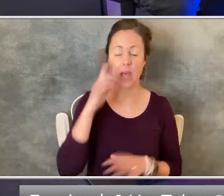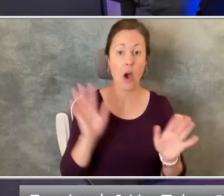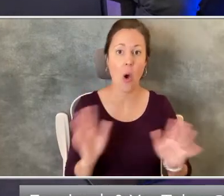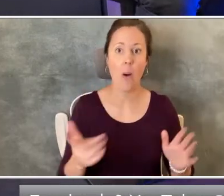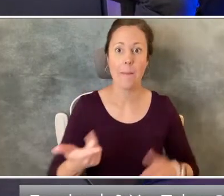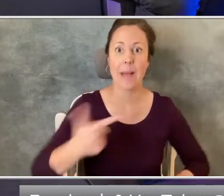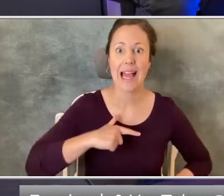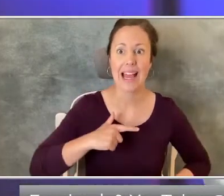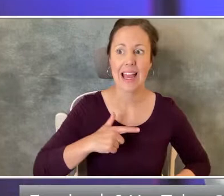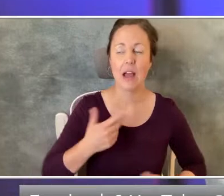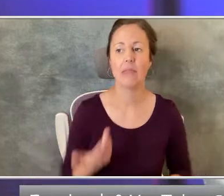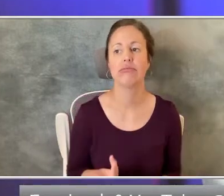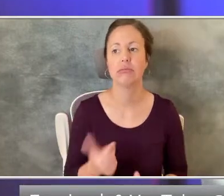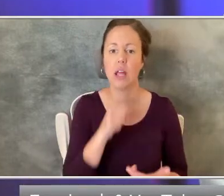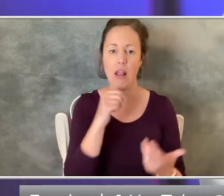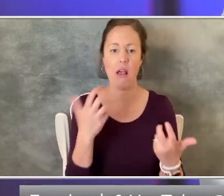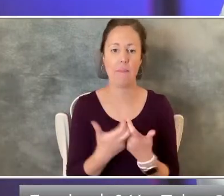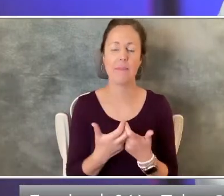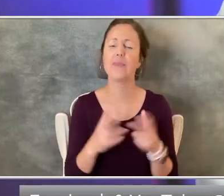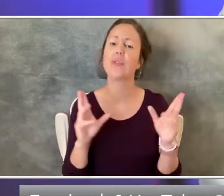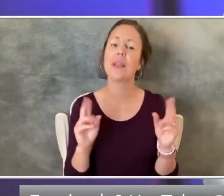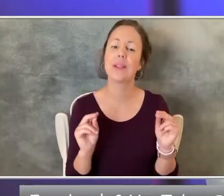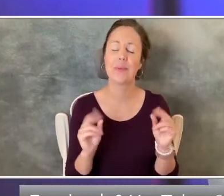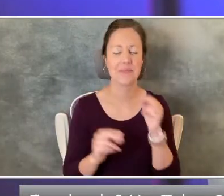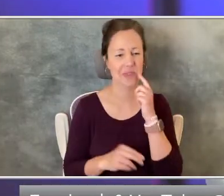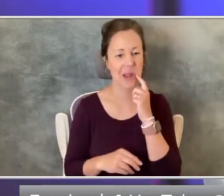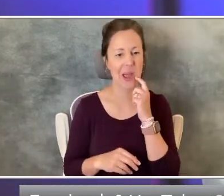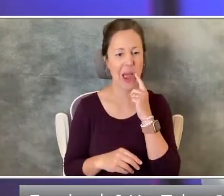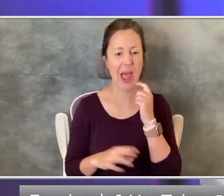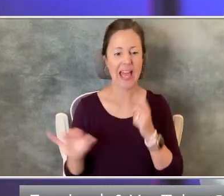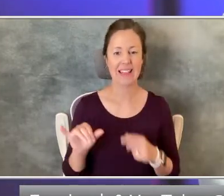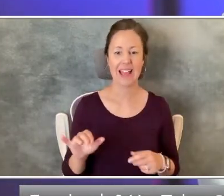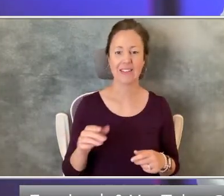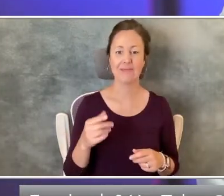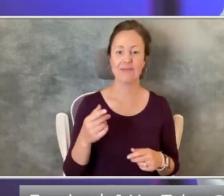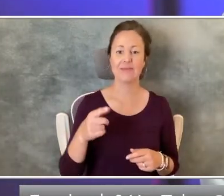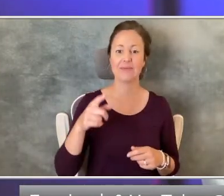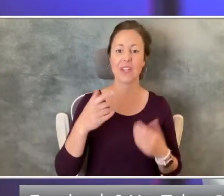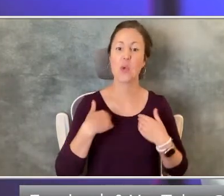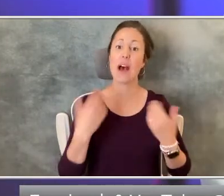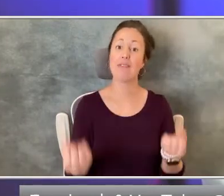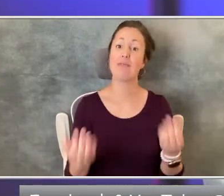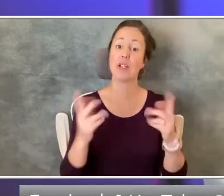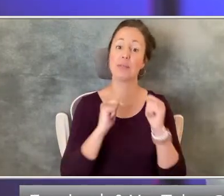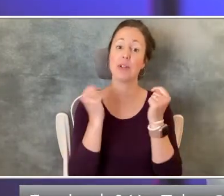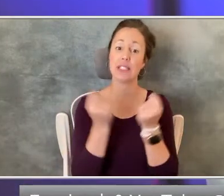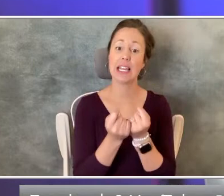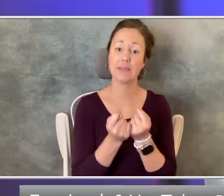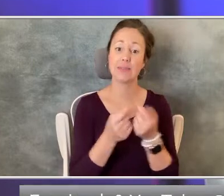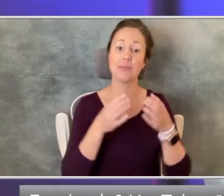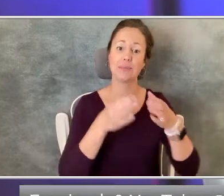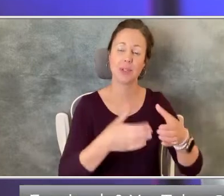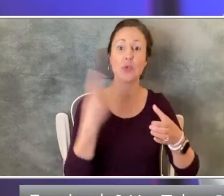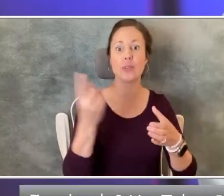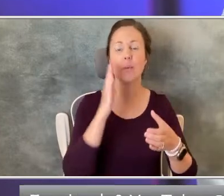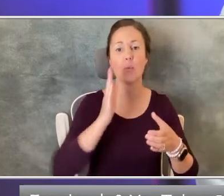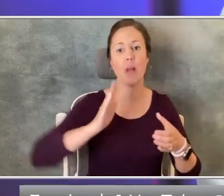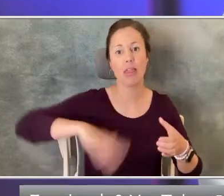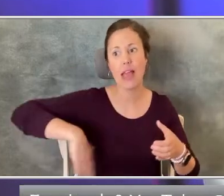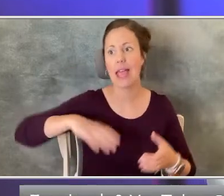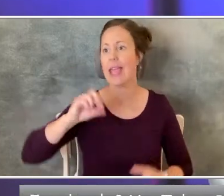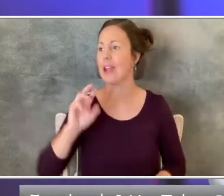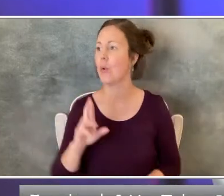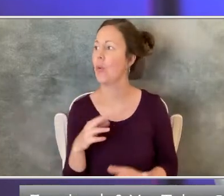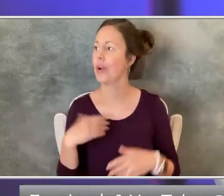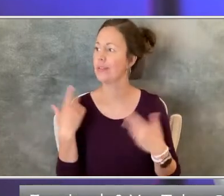a match? Well, usually what it is you're coordinating multiple teams to go do this. So someone will have a delay, or there'll be a liver biopsy that needs to be done.